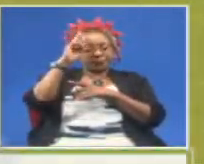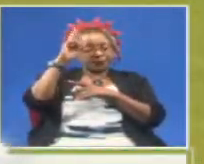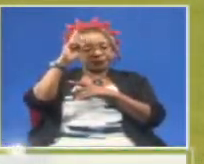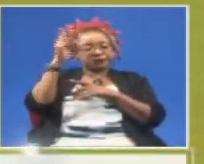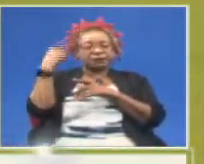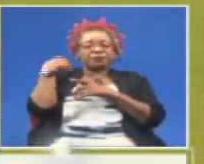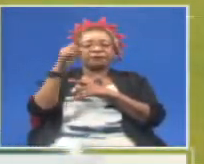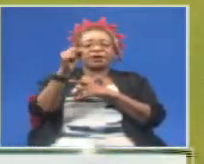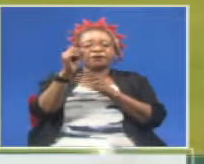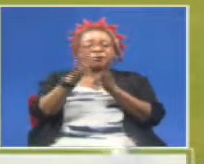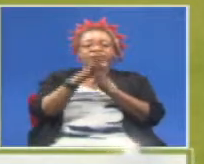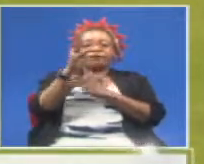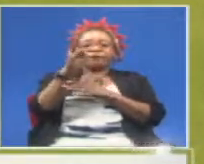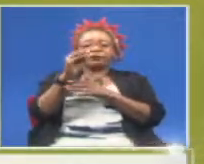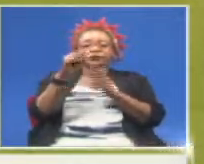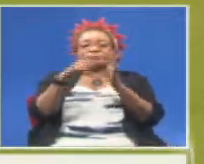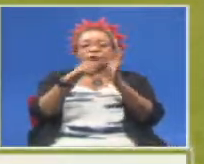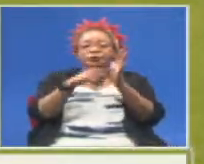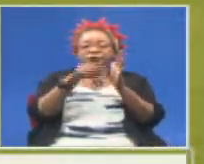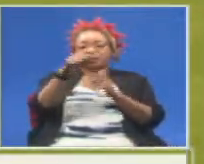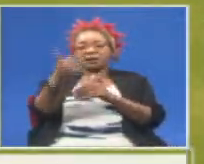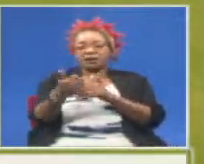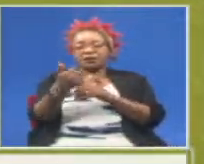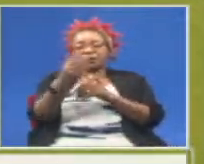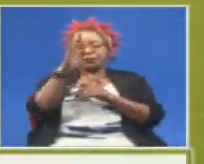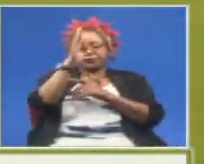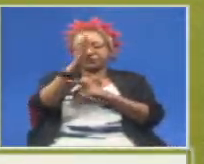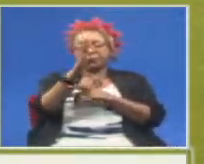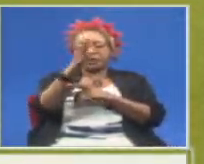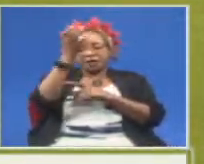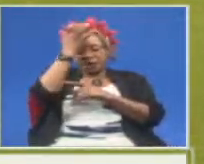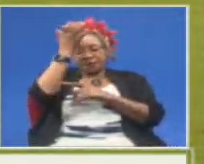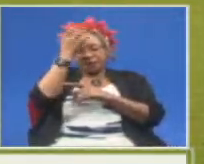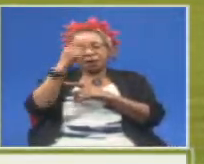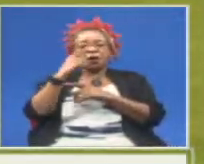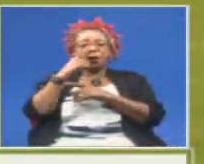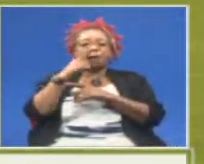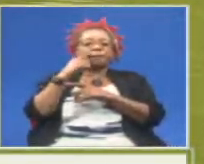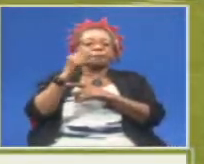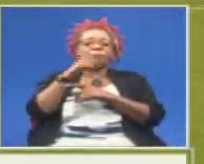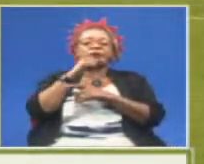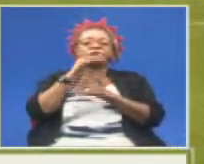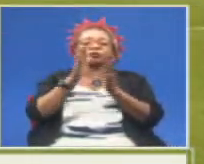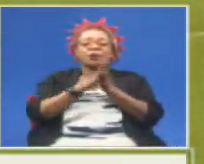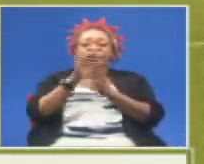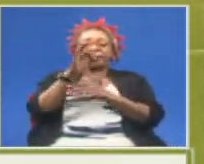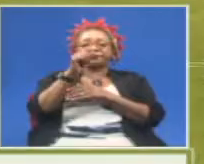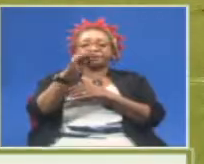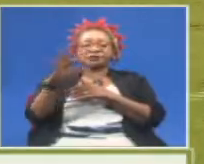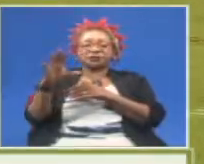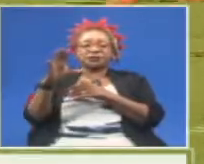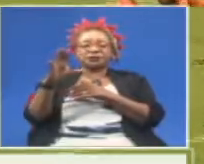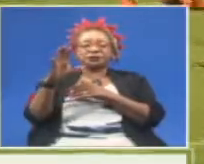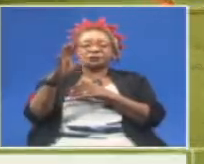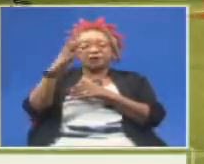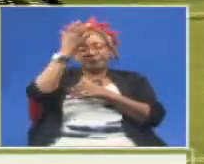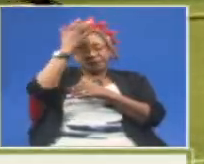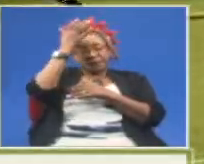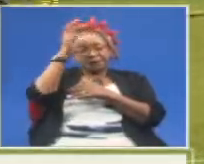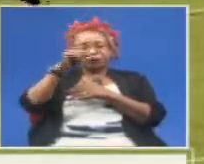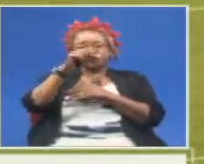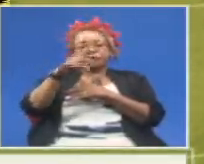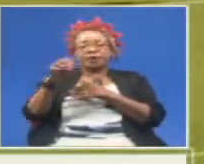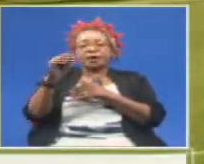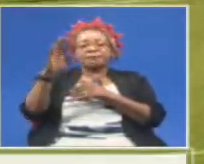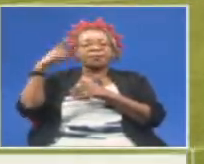with 40 points. In other fixtures on Sunday, Kakamega Homeboys will host FC Leopards at the Bukungu Stadium. Zoya Sugar will take on